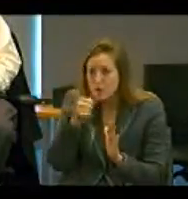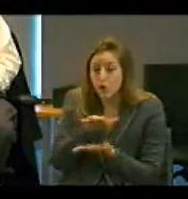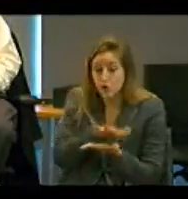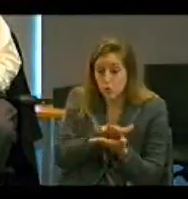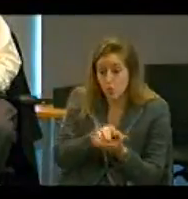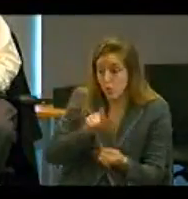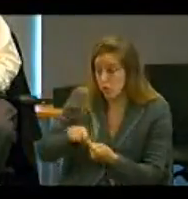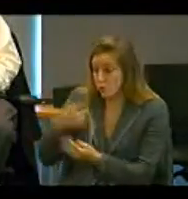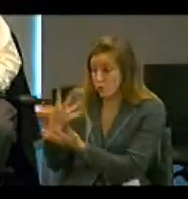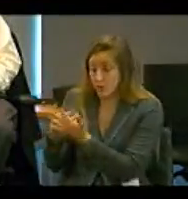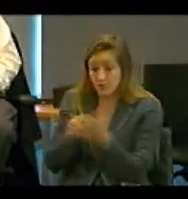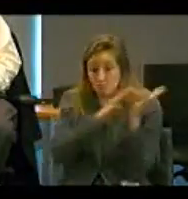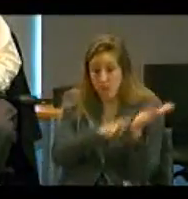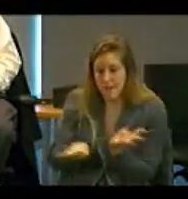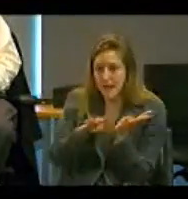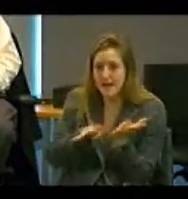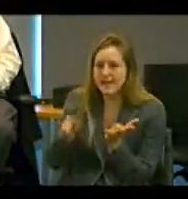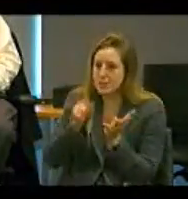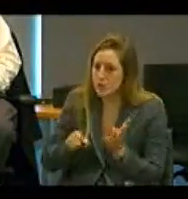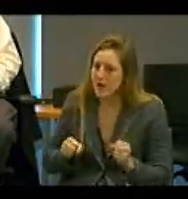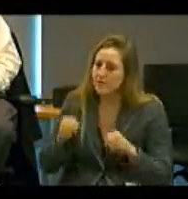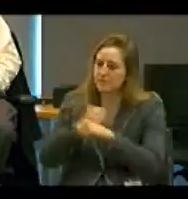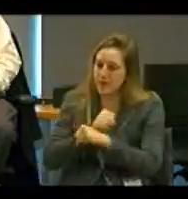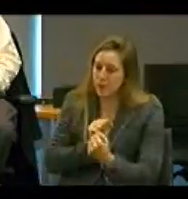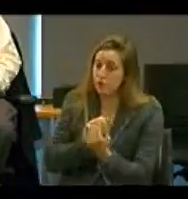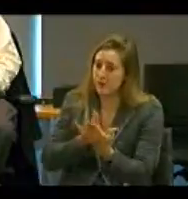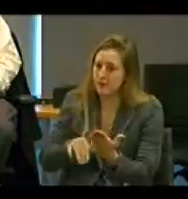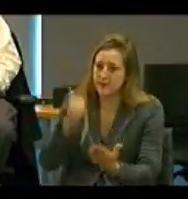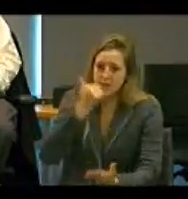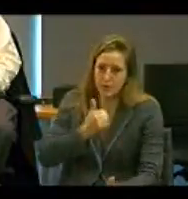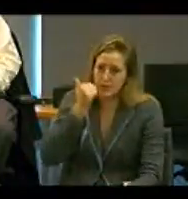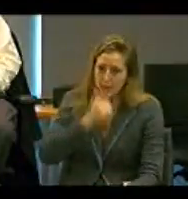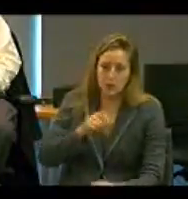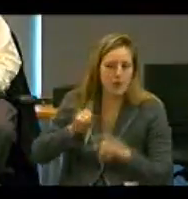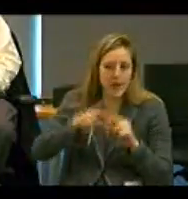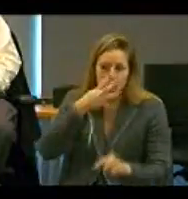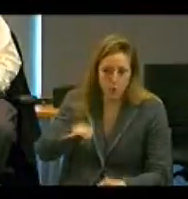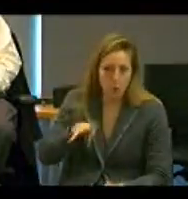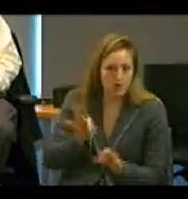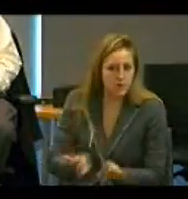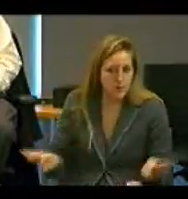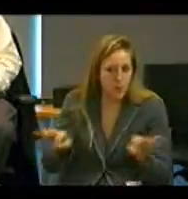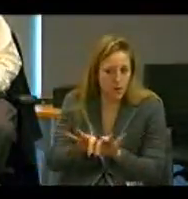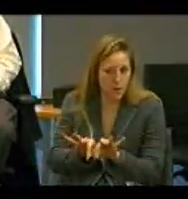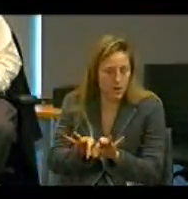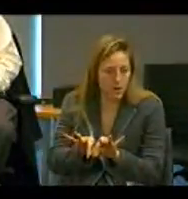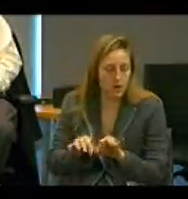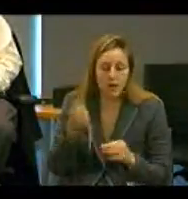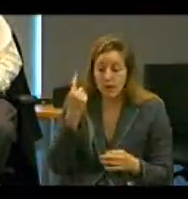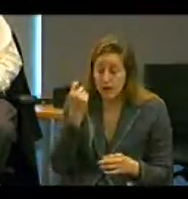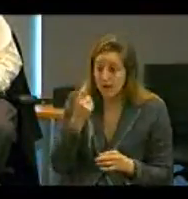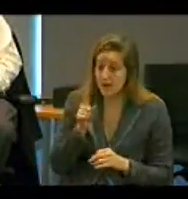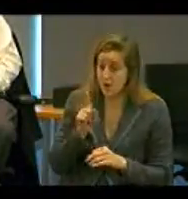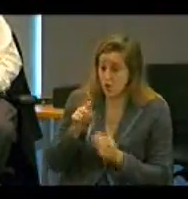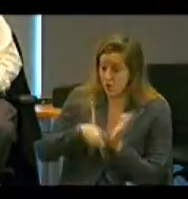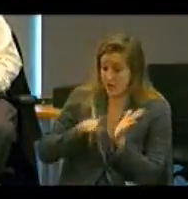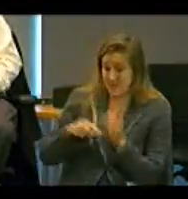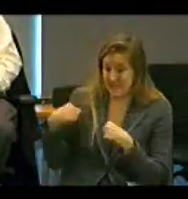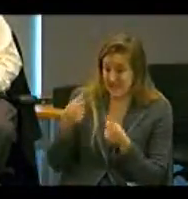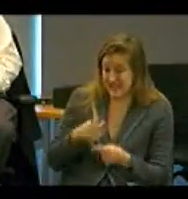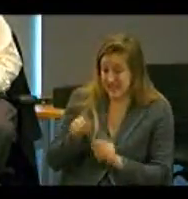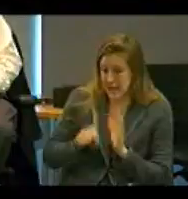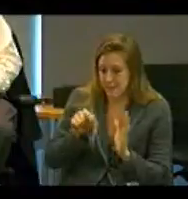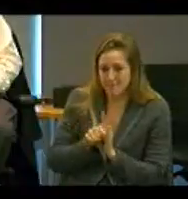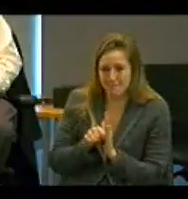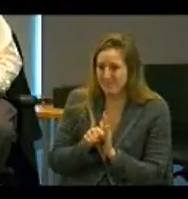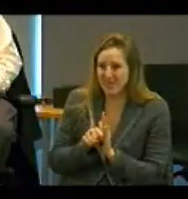prison pipeline must be fought every day. However, more rigorous research published since has largely undermined